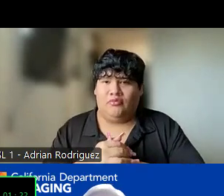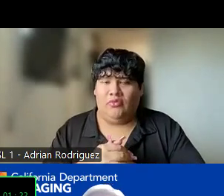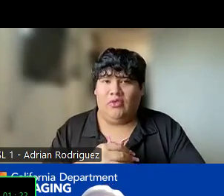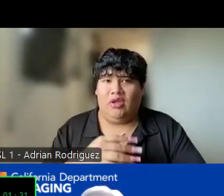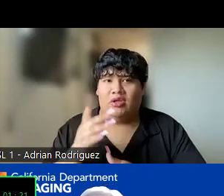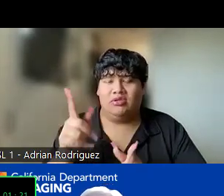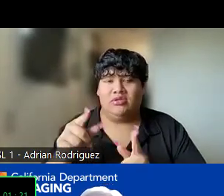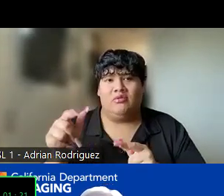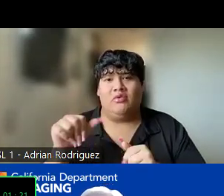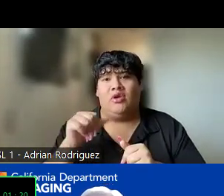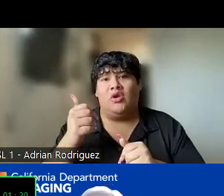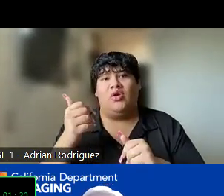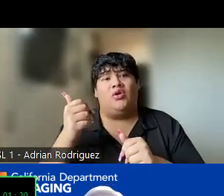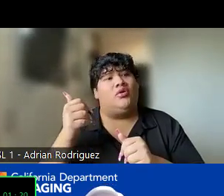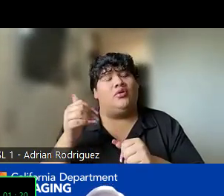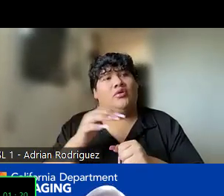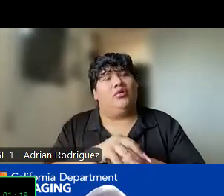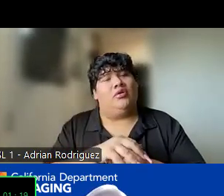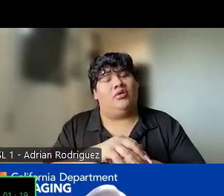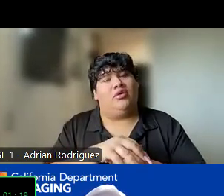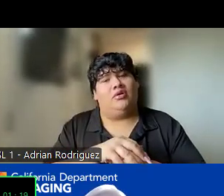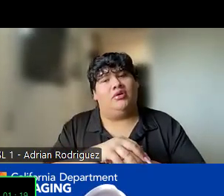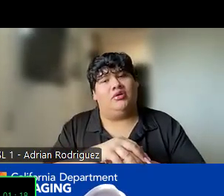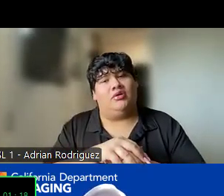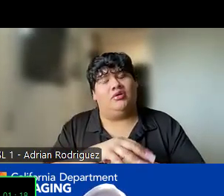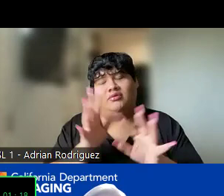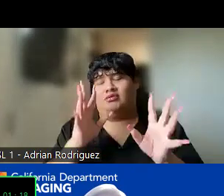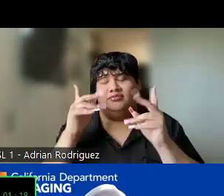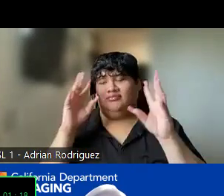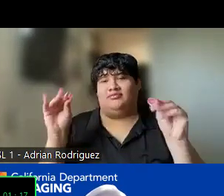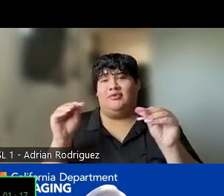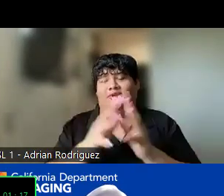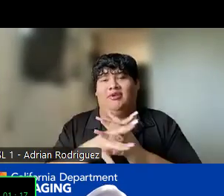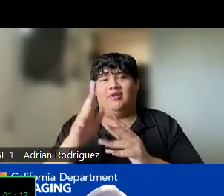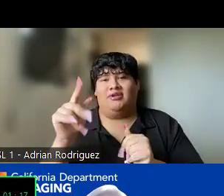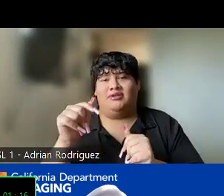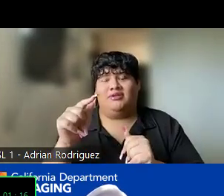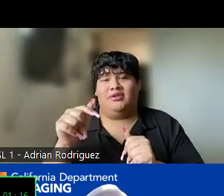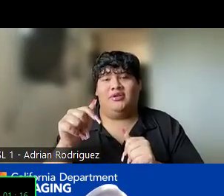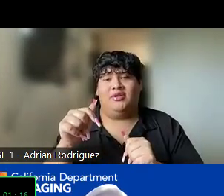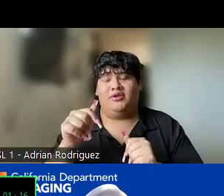Somewhat aware of it in SNFs as well, but it's a similar situation. And so